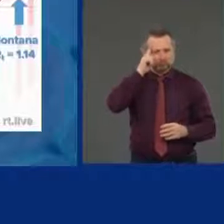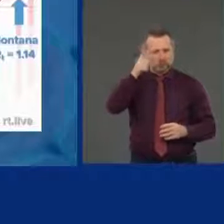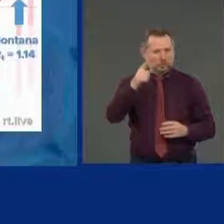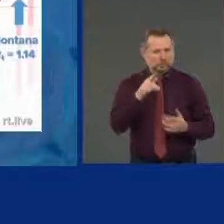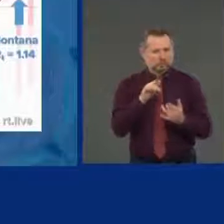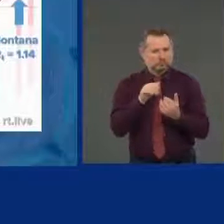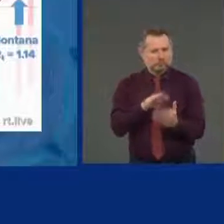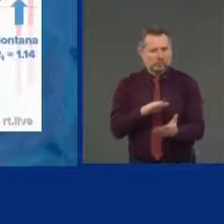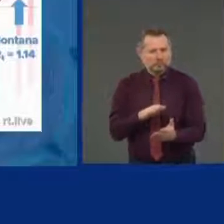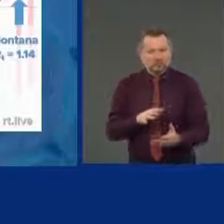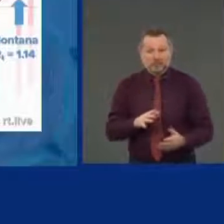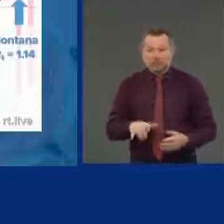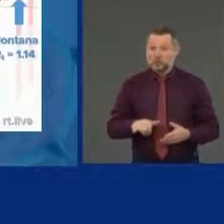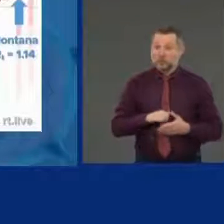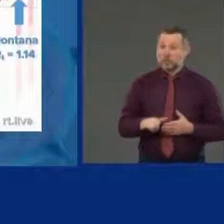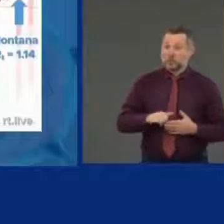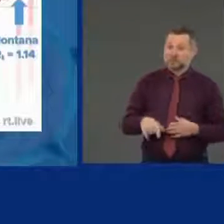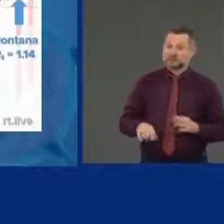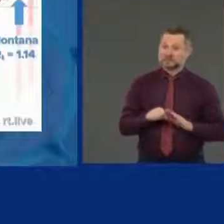State,